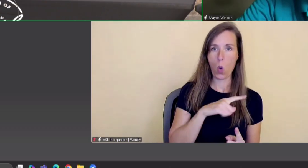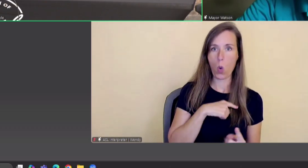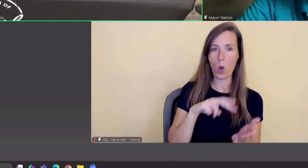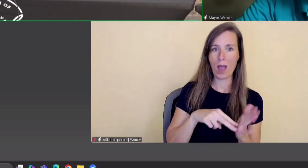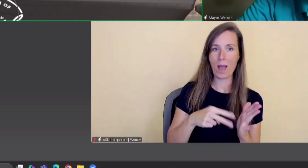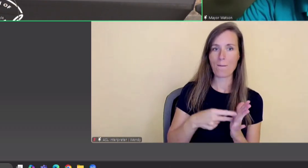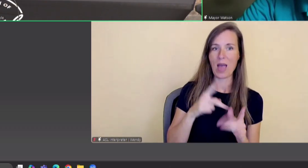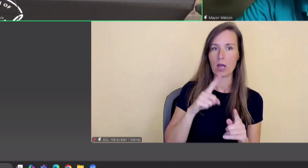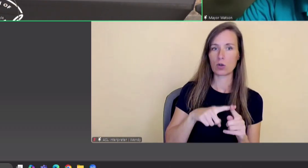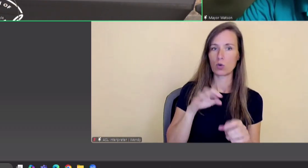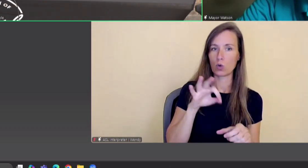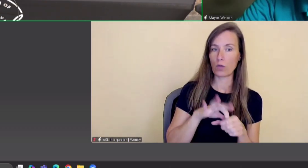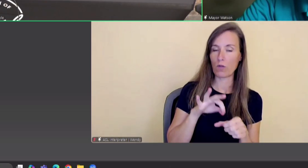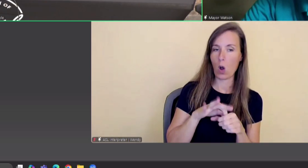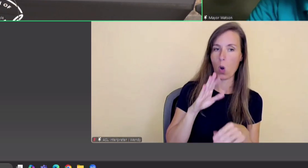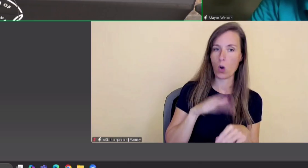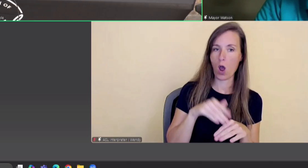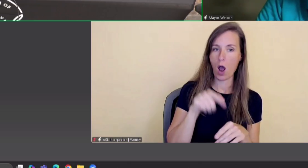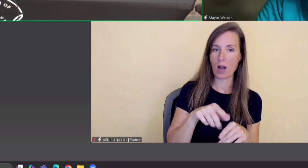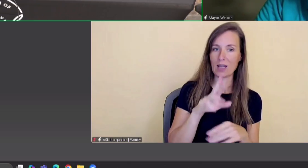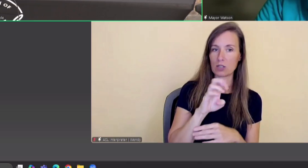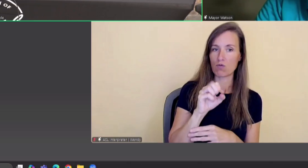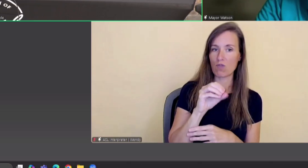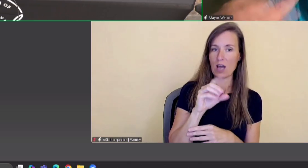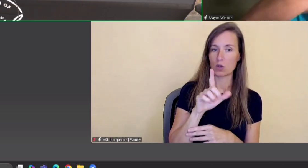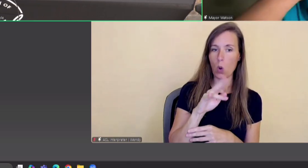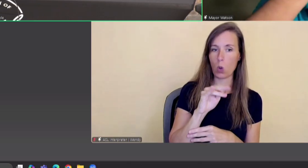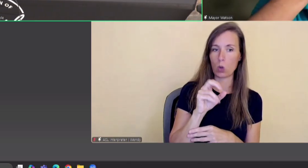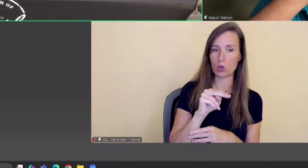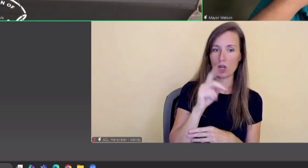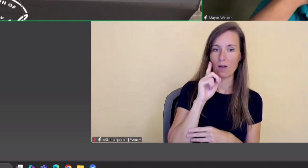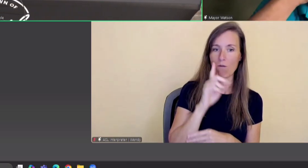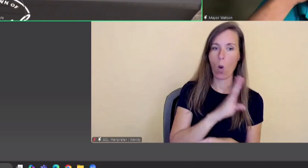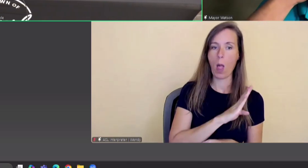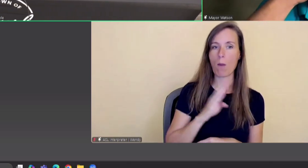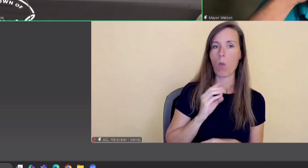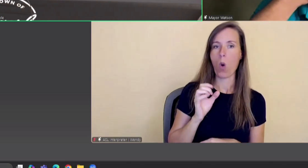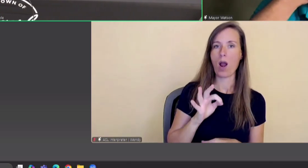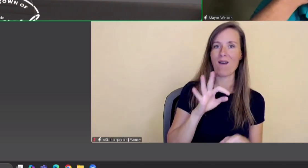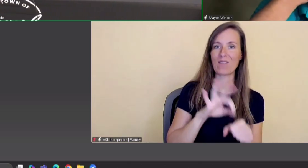for the Board of Election Supervisor position?